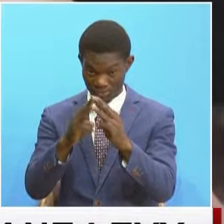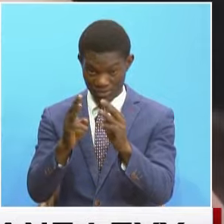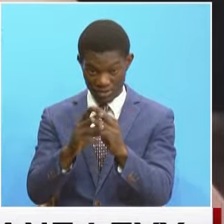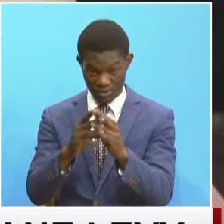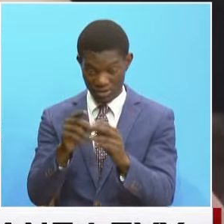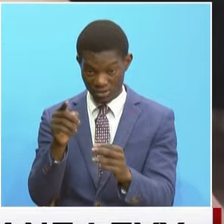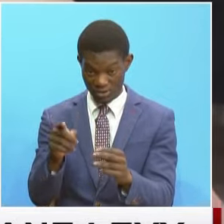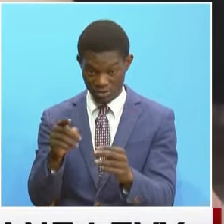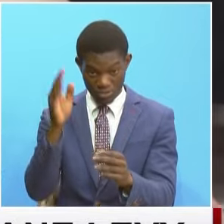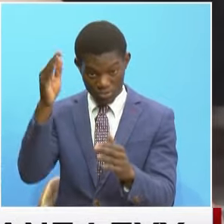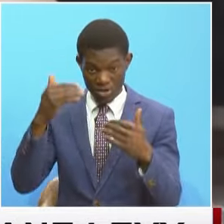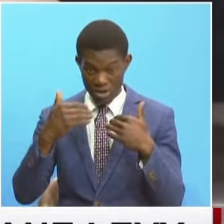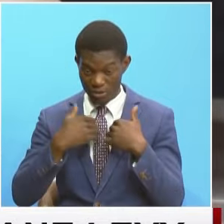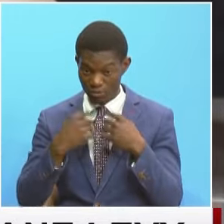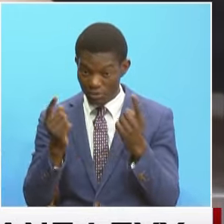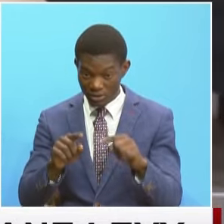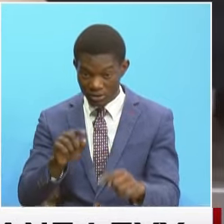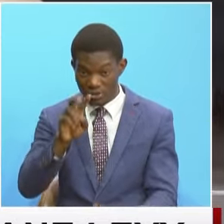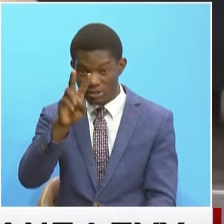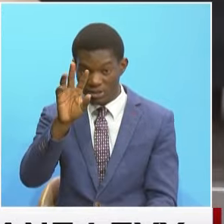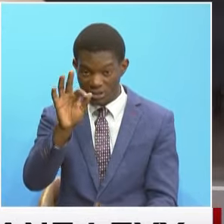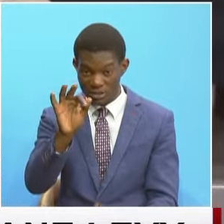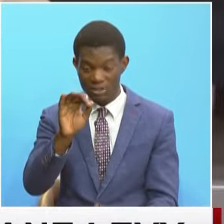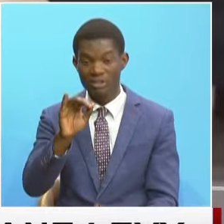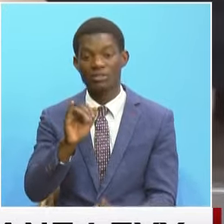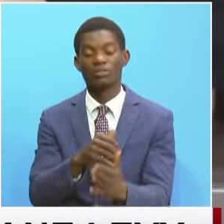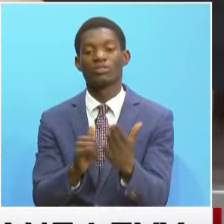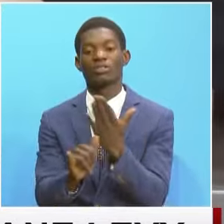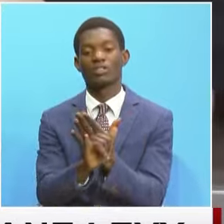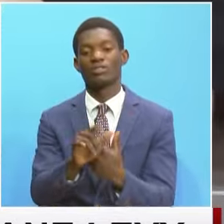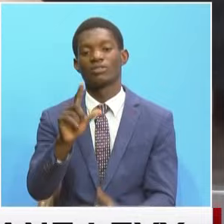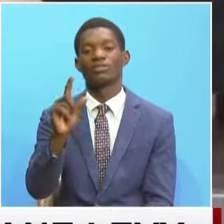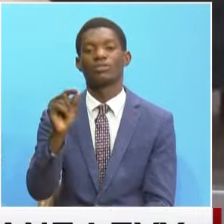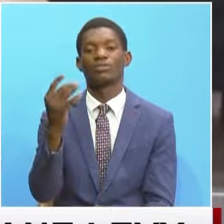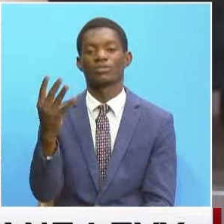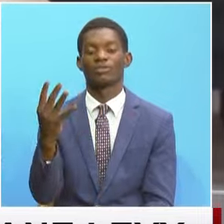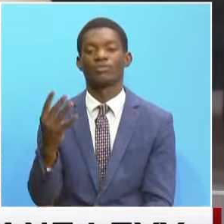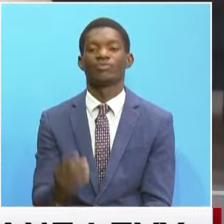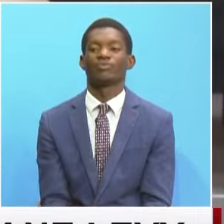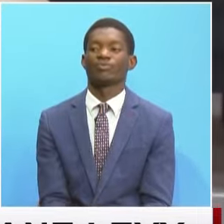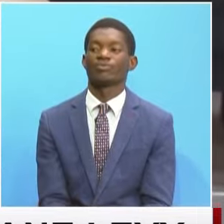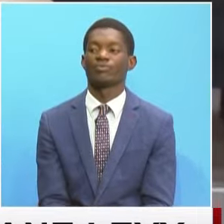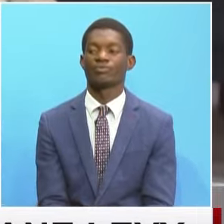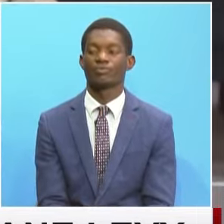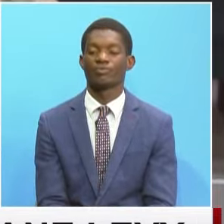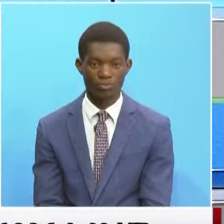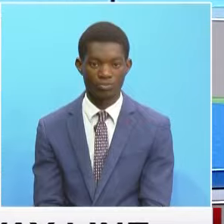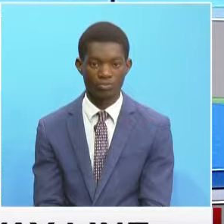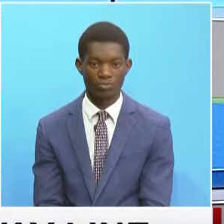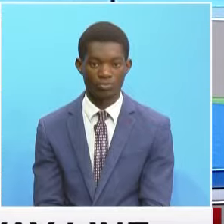set for 19th July 2024. Gazela Wanda Zanis in Mazabuka